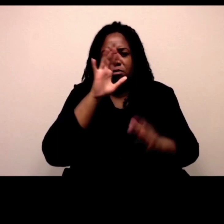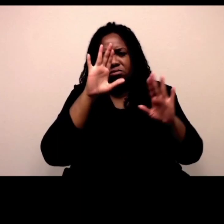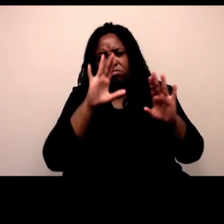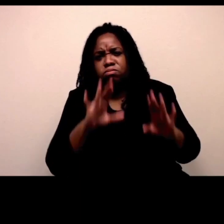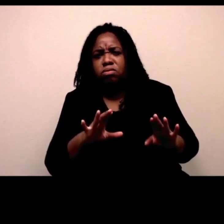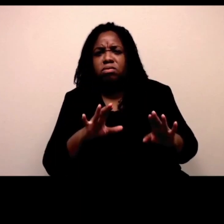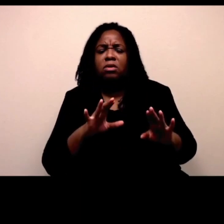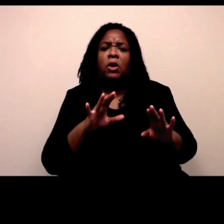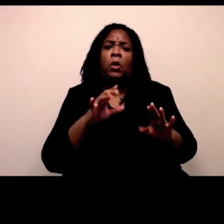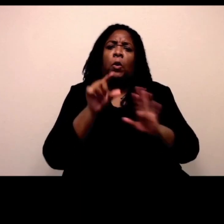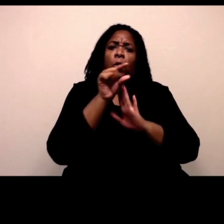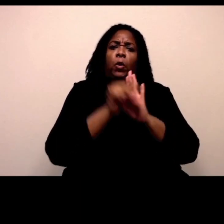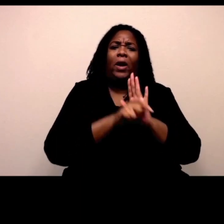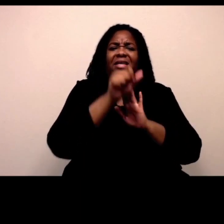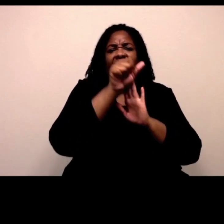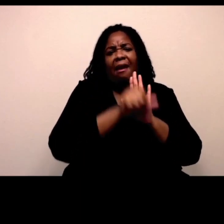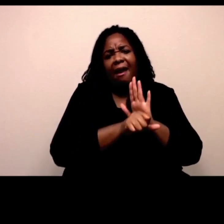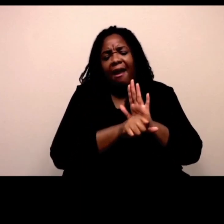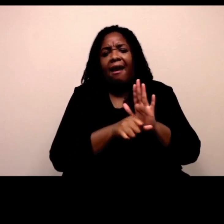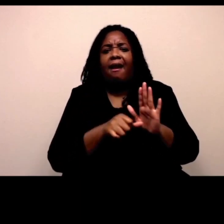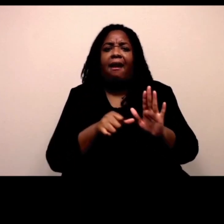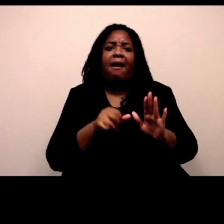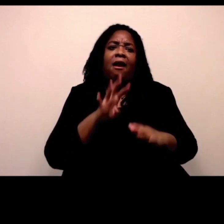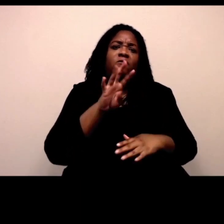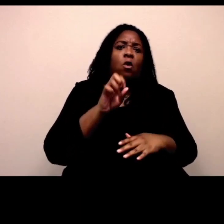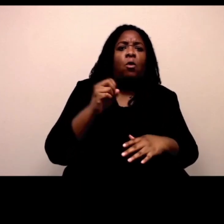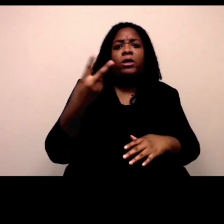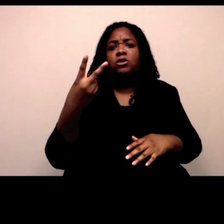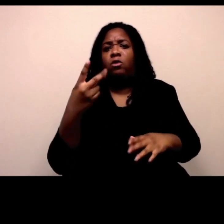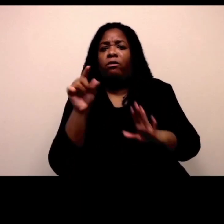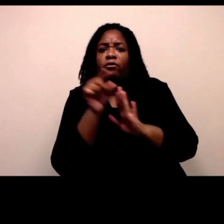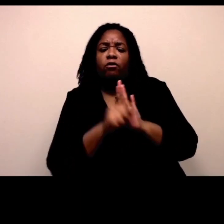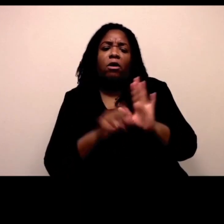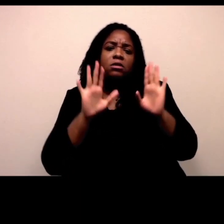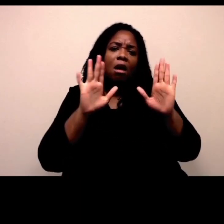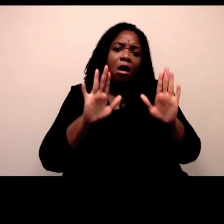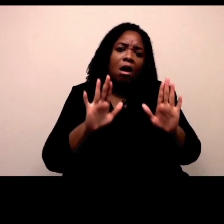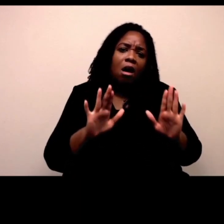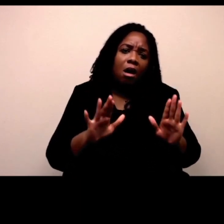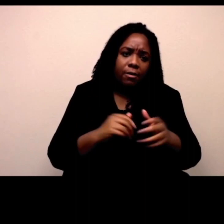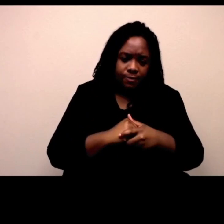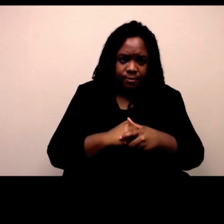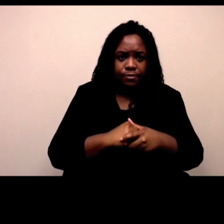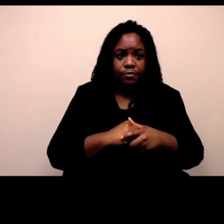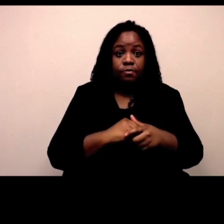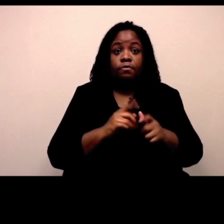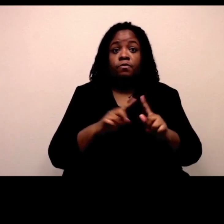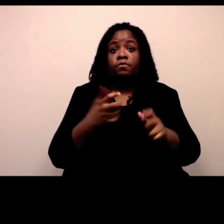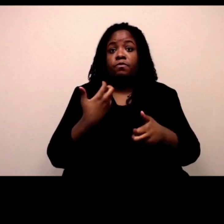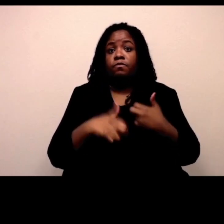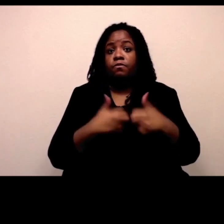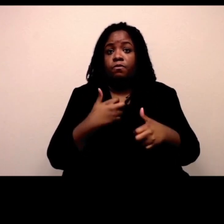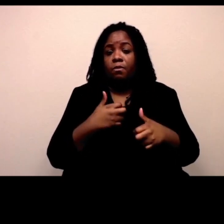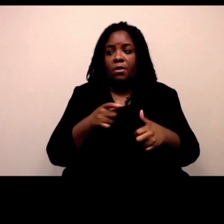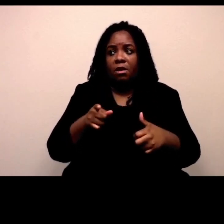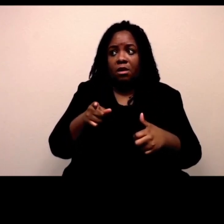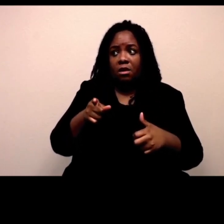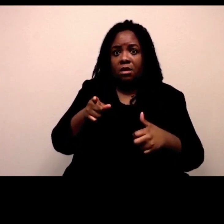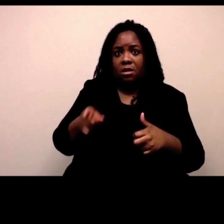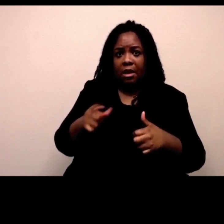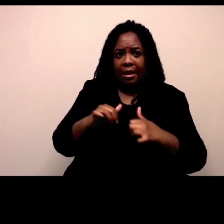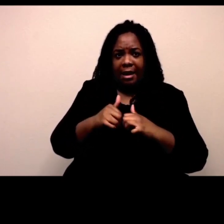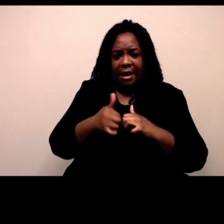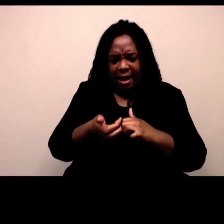all A's or 4.12s or whatever. But the problem is that they don't know how to synthesize